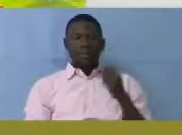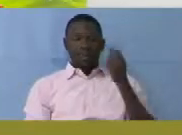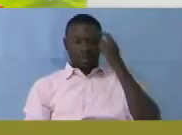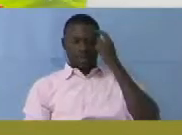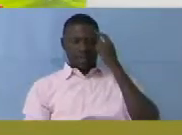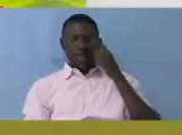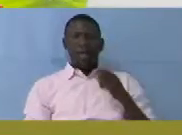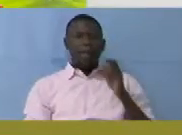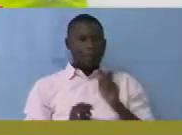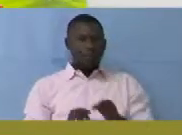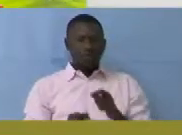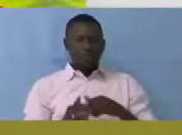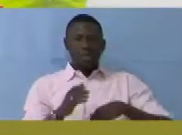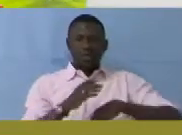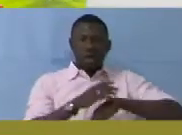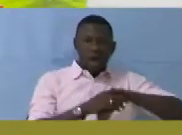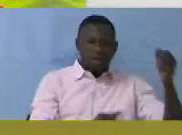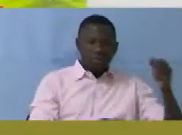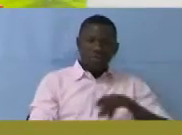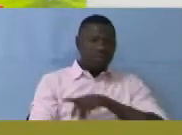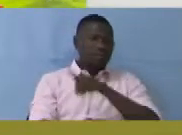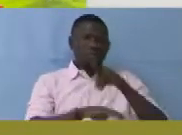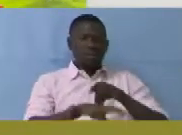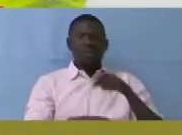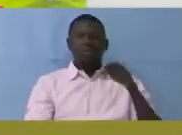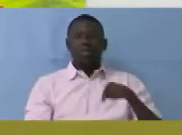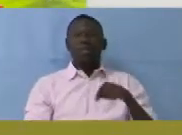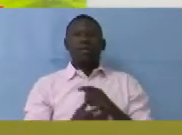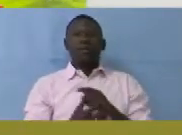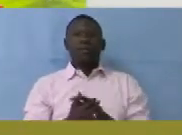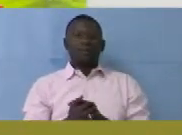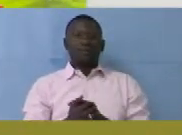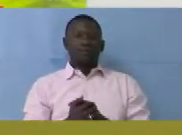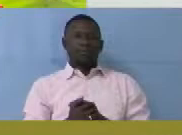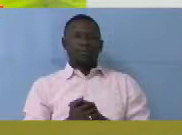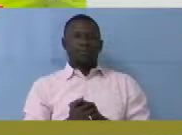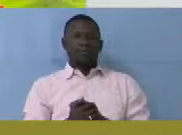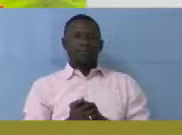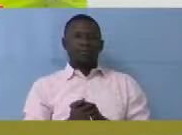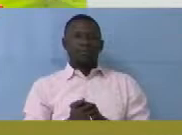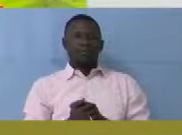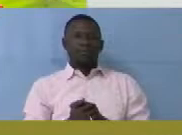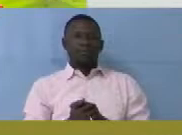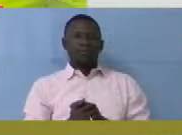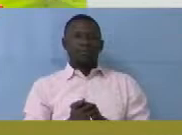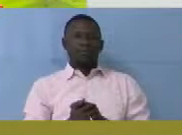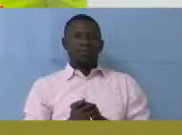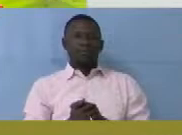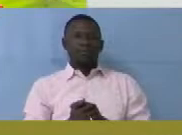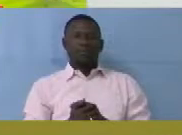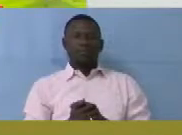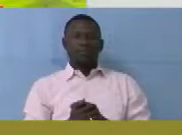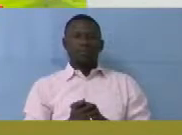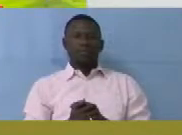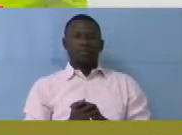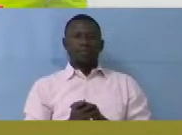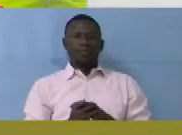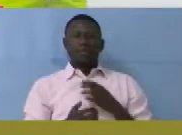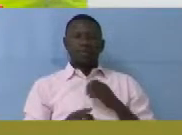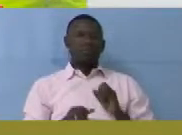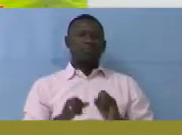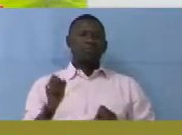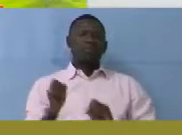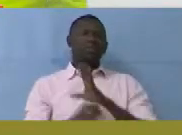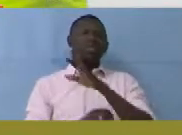Nami rambeta bondi la nyuma fomu no bele la yebo jang. I was sent to Base, I believe. Yanki